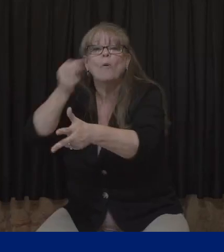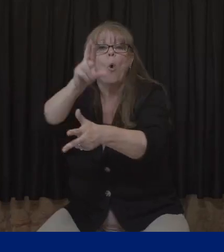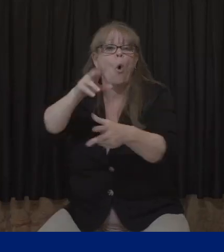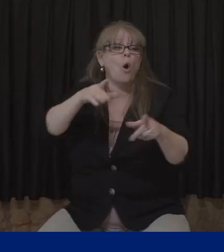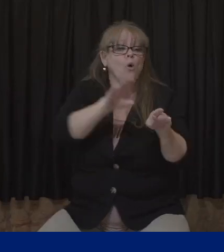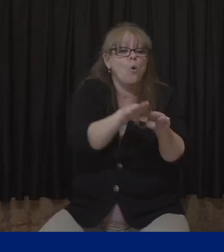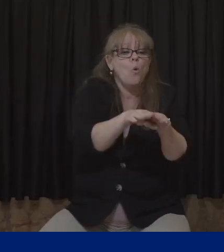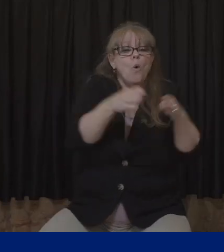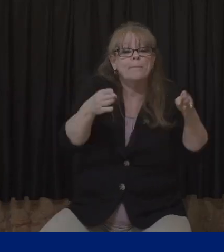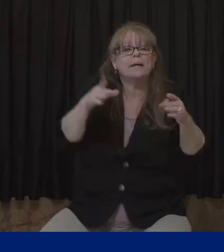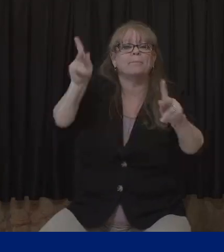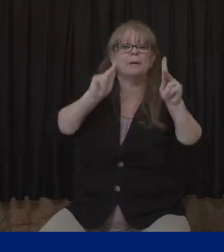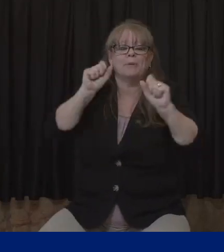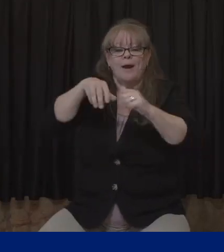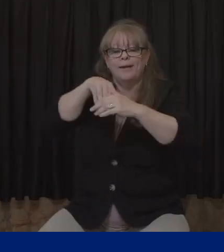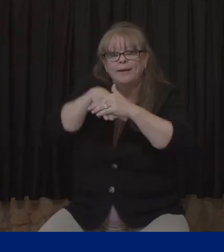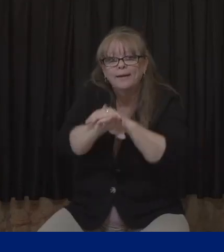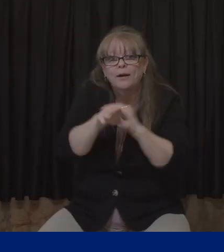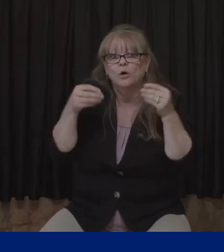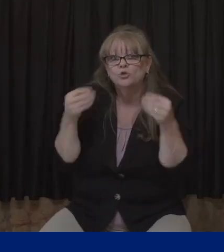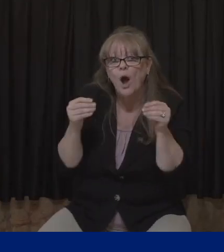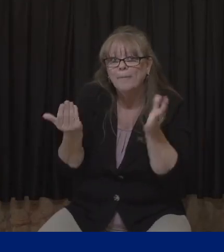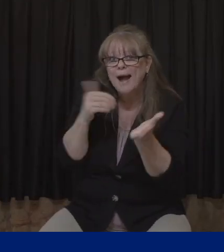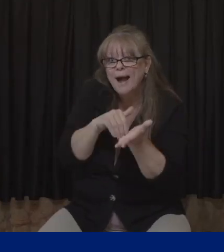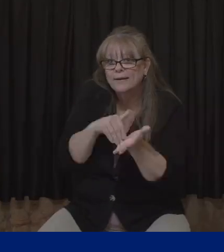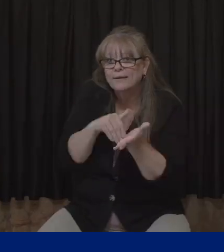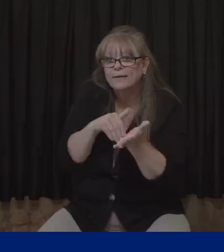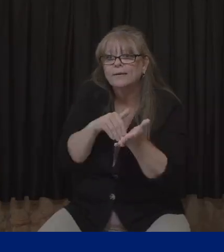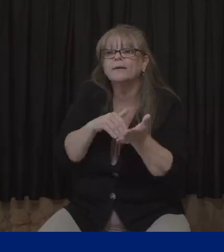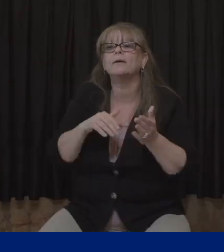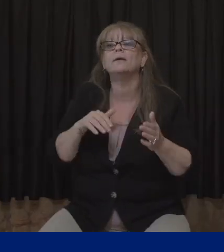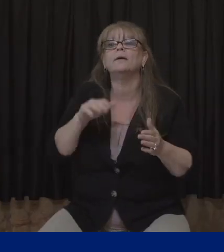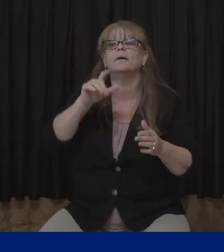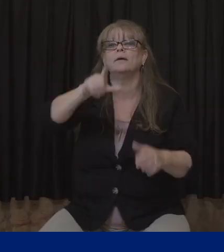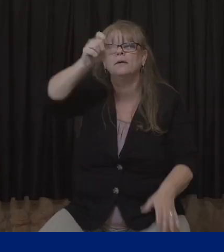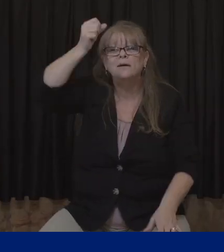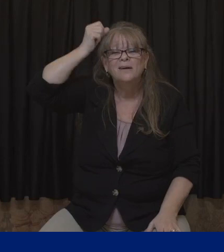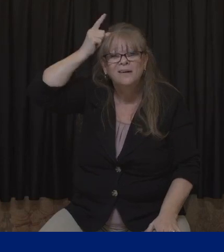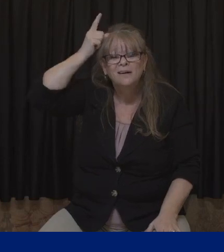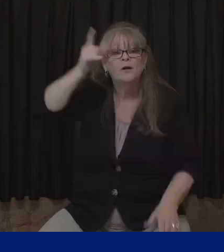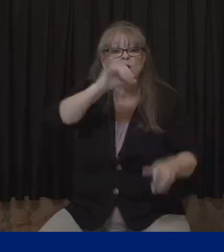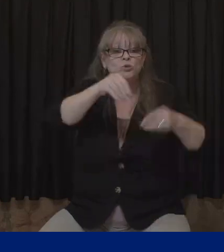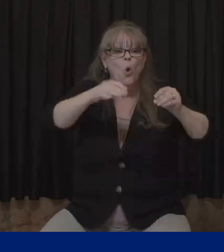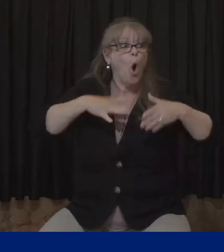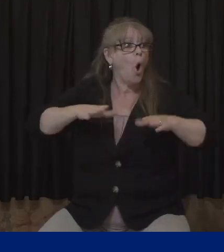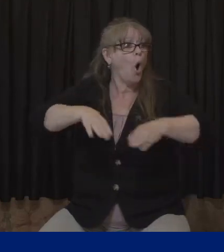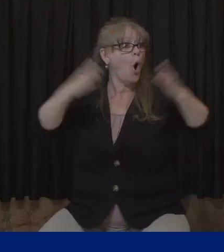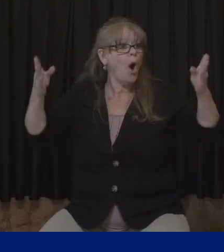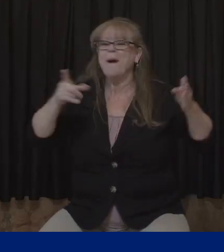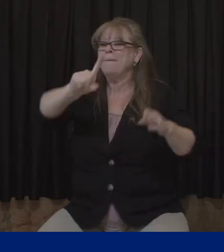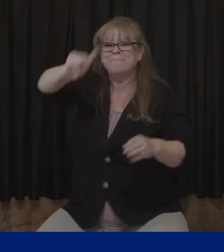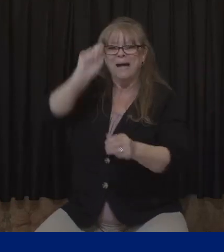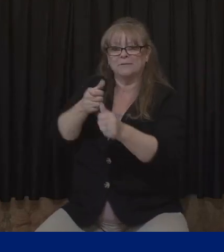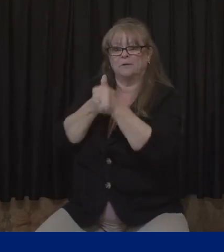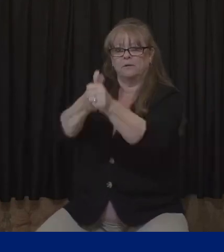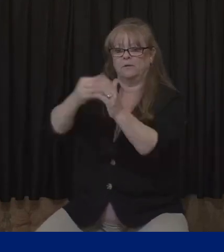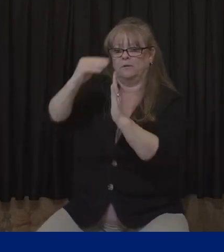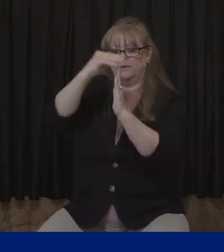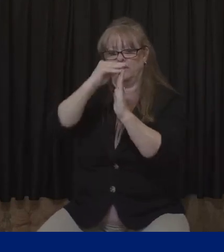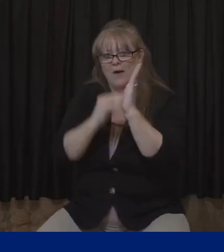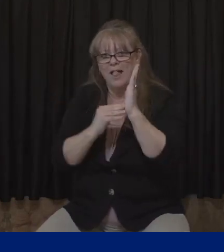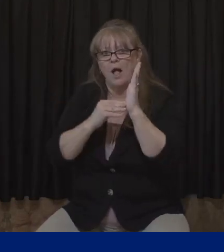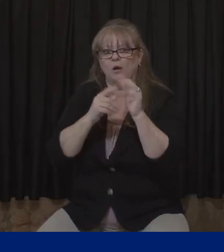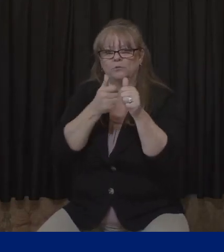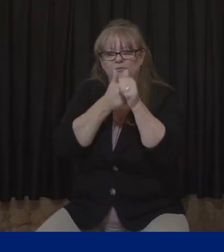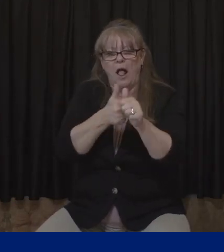system to not have too many people in the store at once, putting disinfectant out for people to use, all of those kinds of measures that those